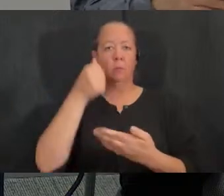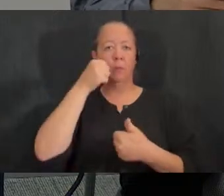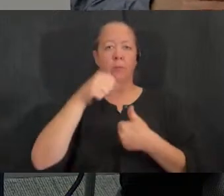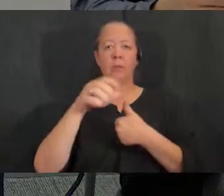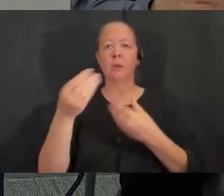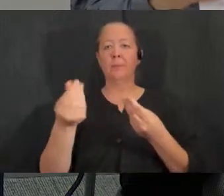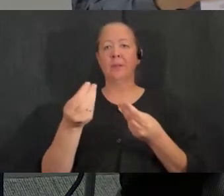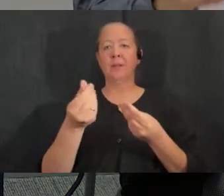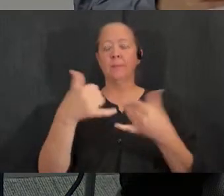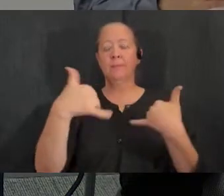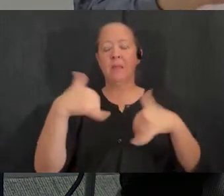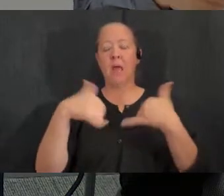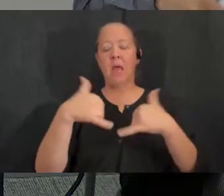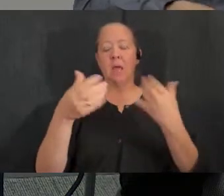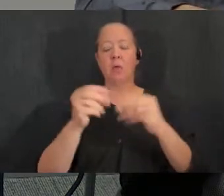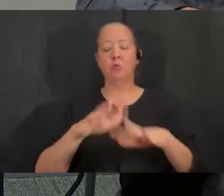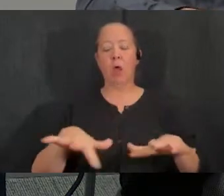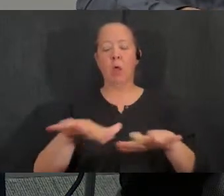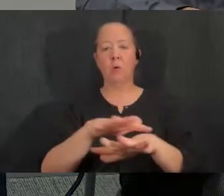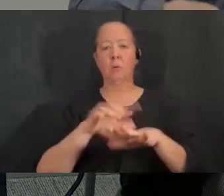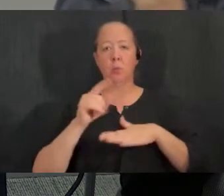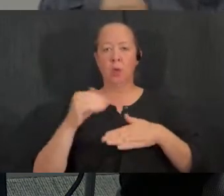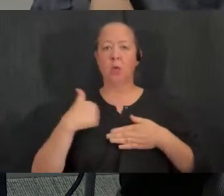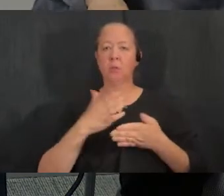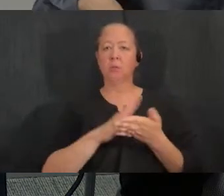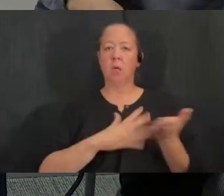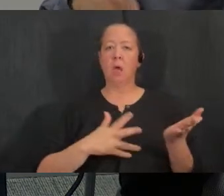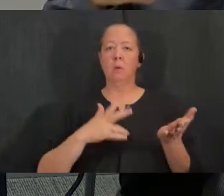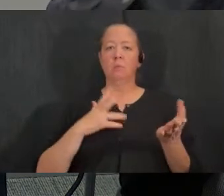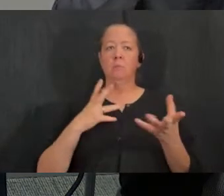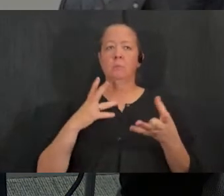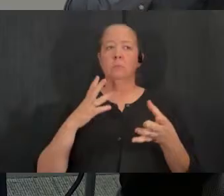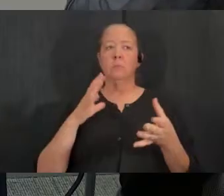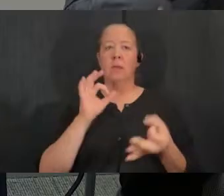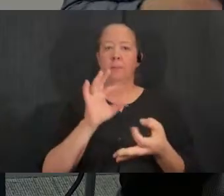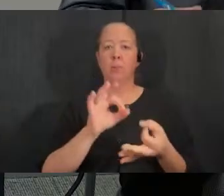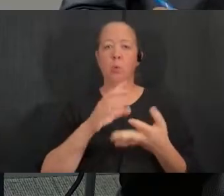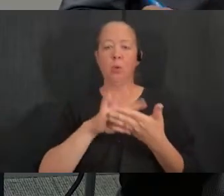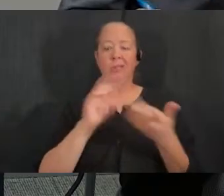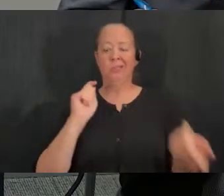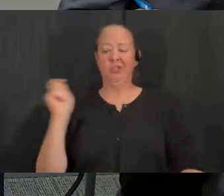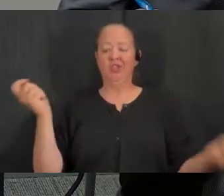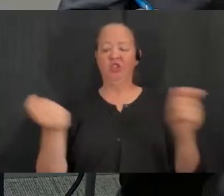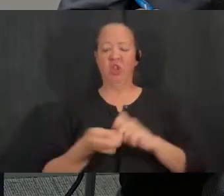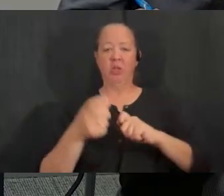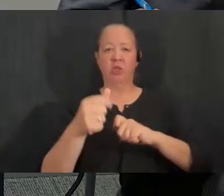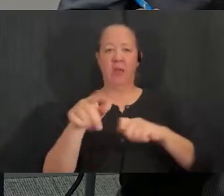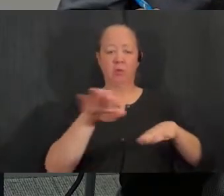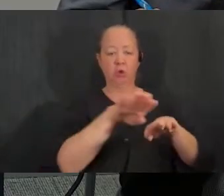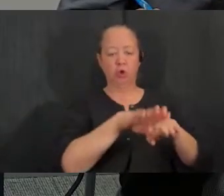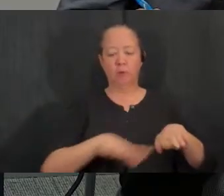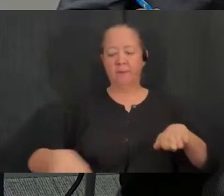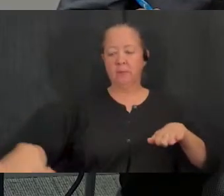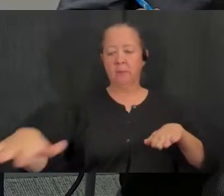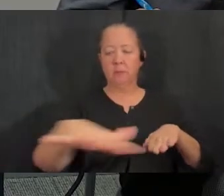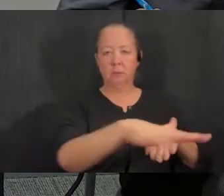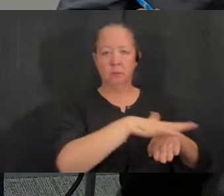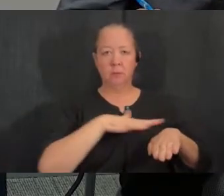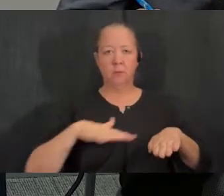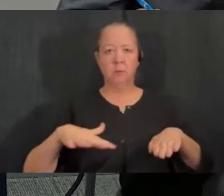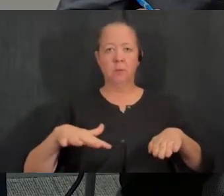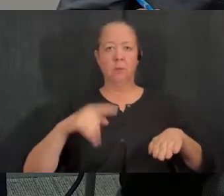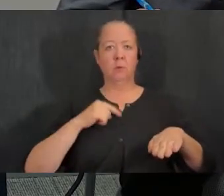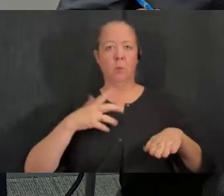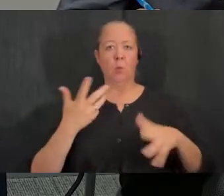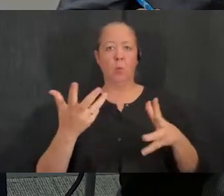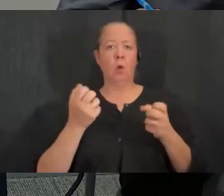we did have some input and we changed the surfacing, we thought to, and I'm looking to potentially try to use up all